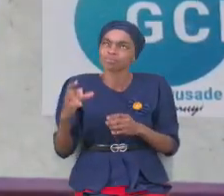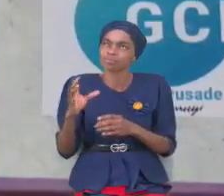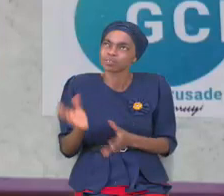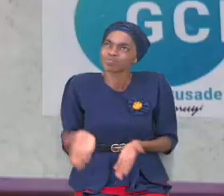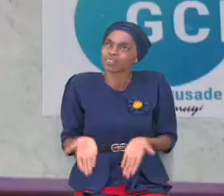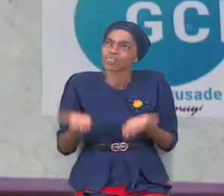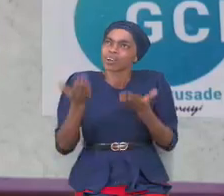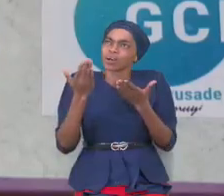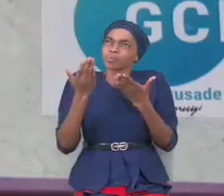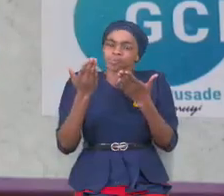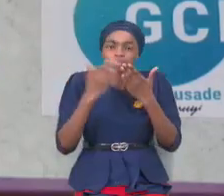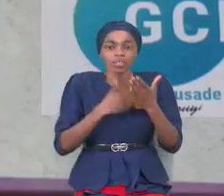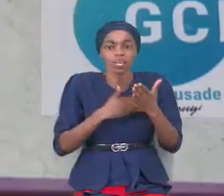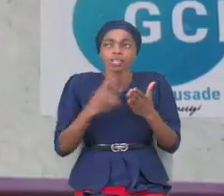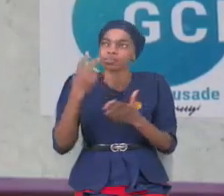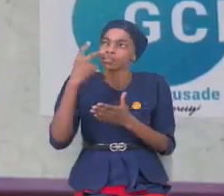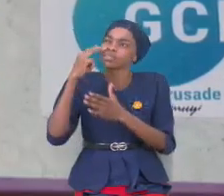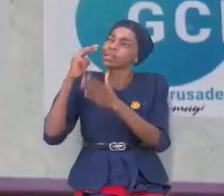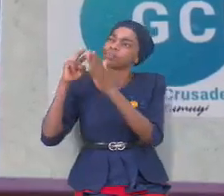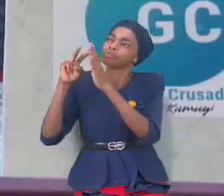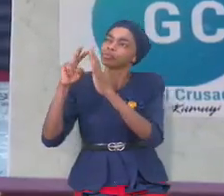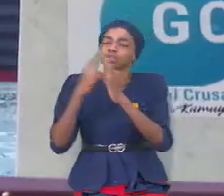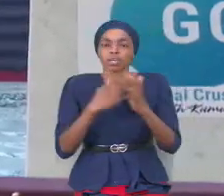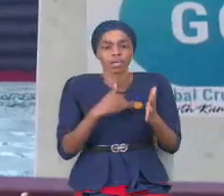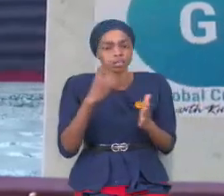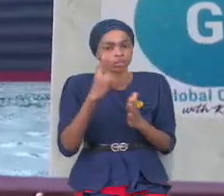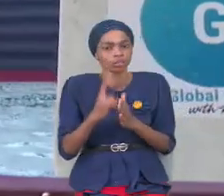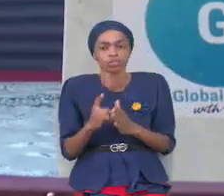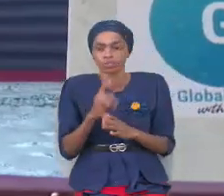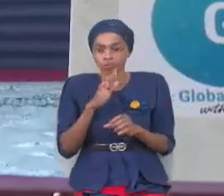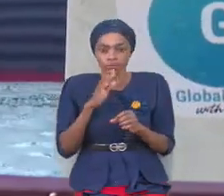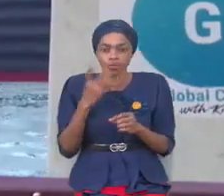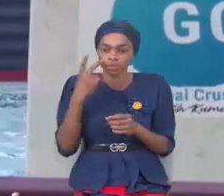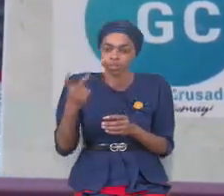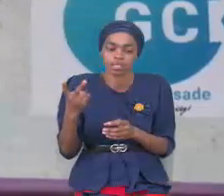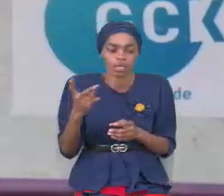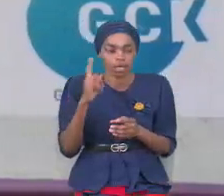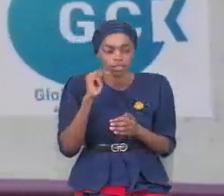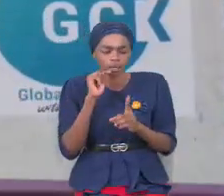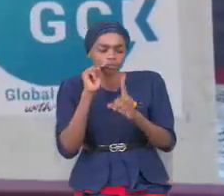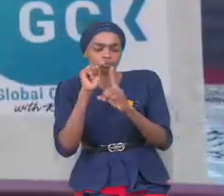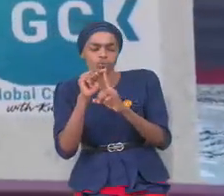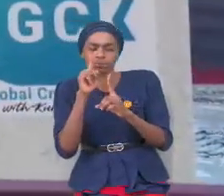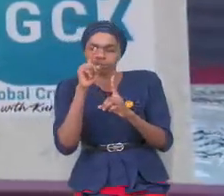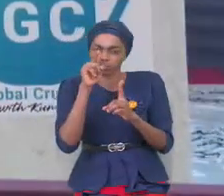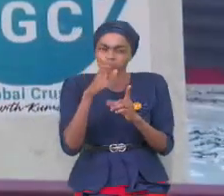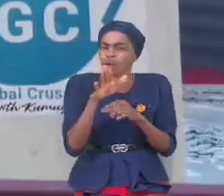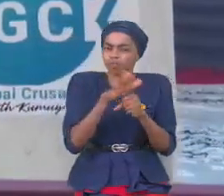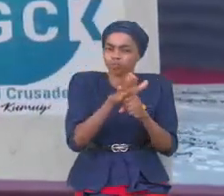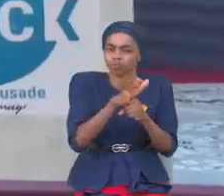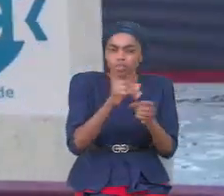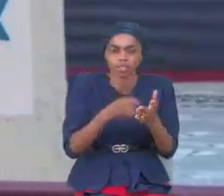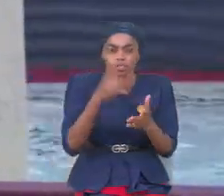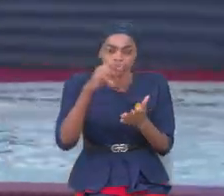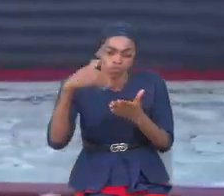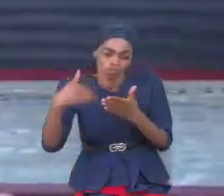see the field ahead and run in that direction, we're renewing the mind. By taking inventory,